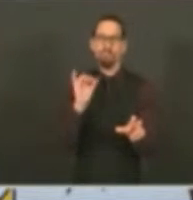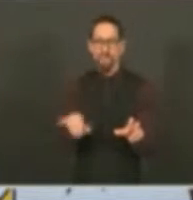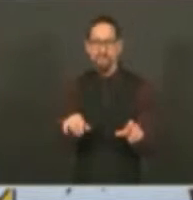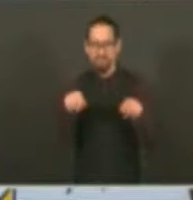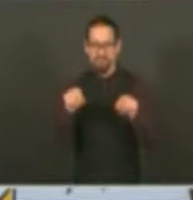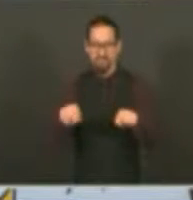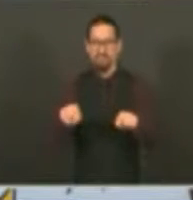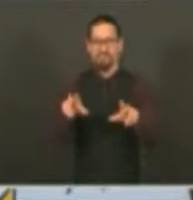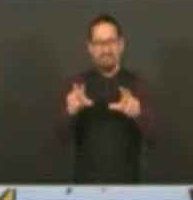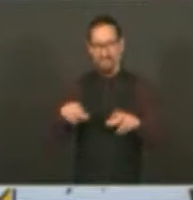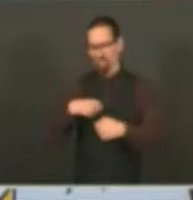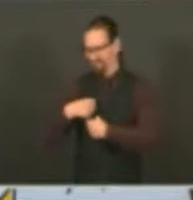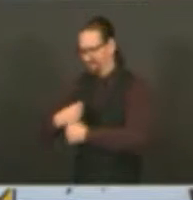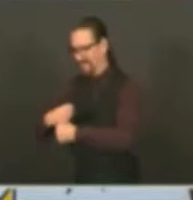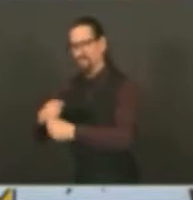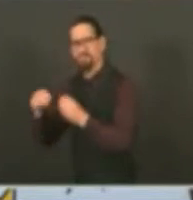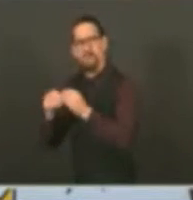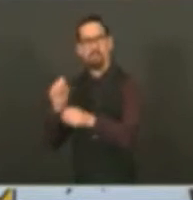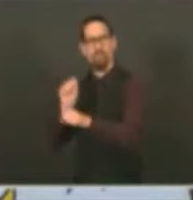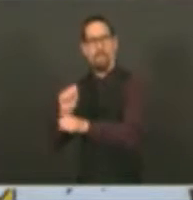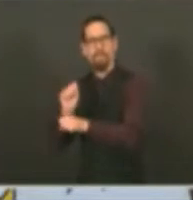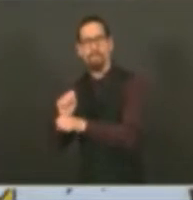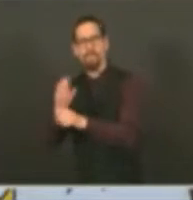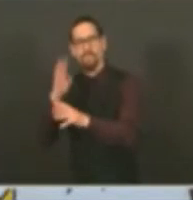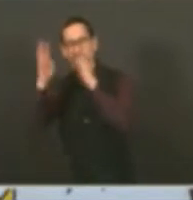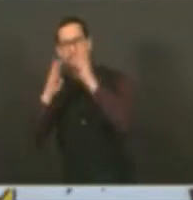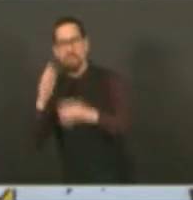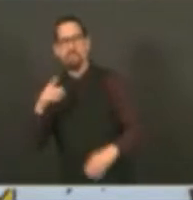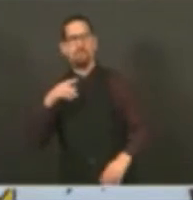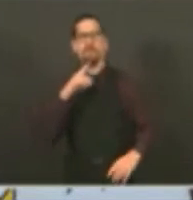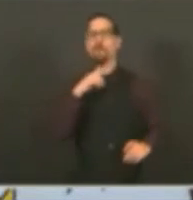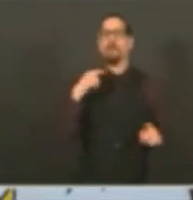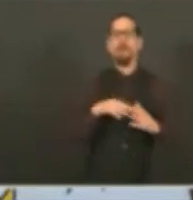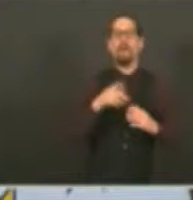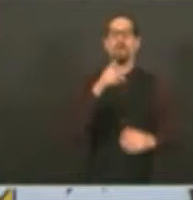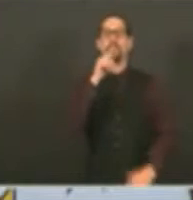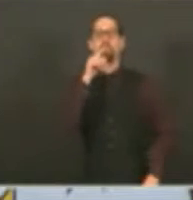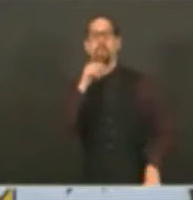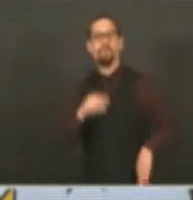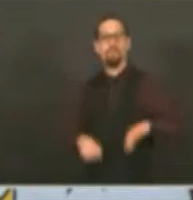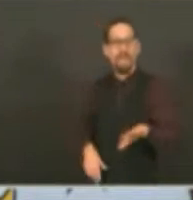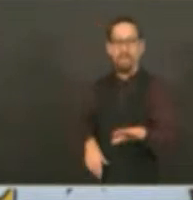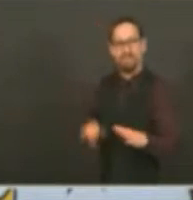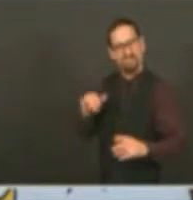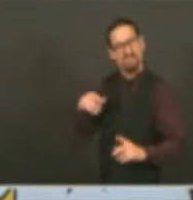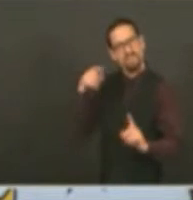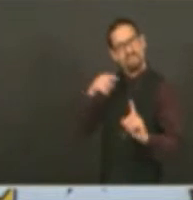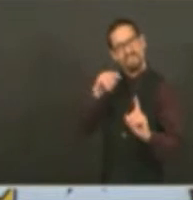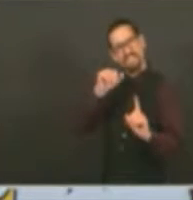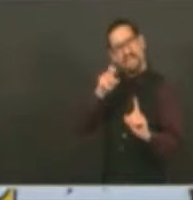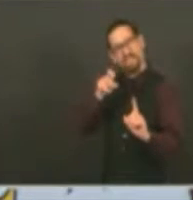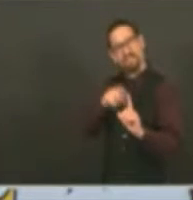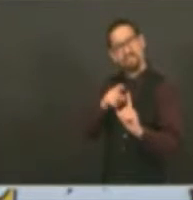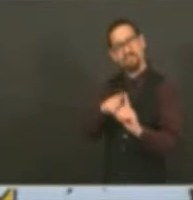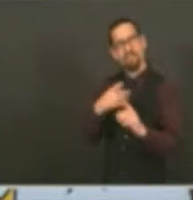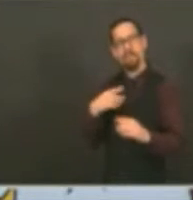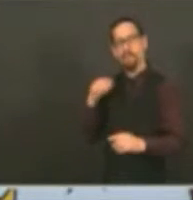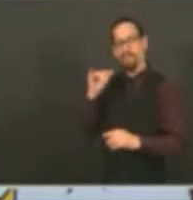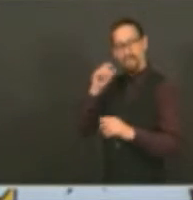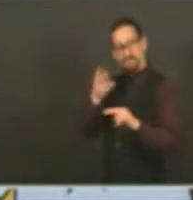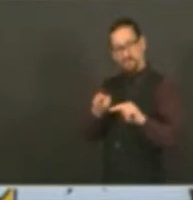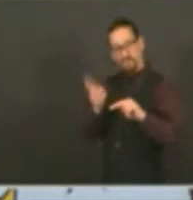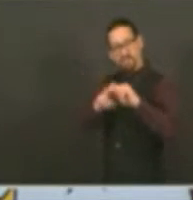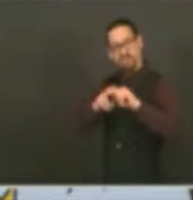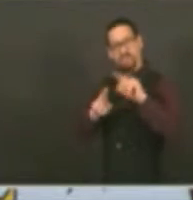going to be paying for it, that's why I keep referencing taxes. I think it would be a terrible time to raise taxes on, everyday